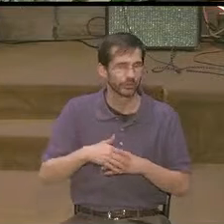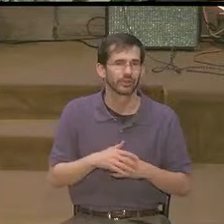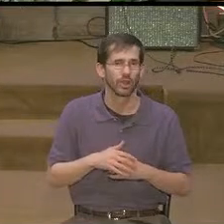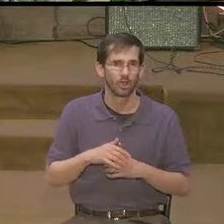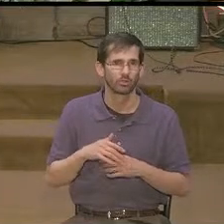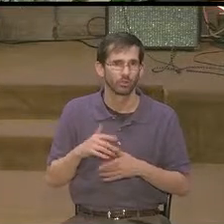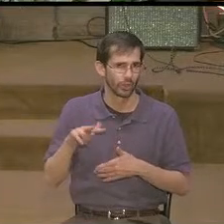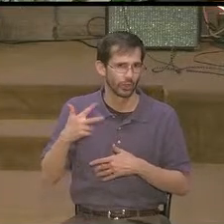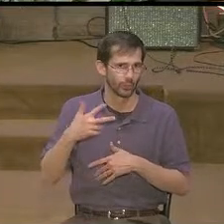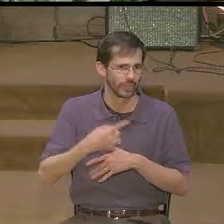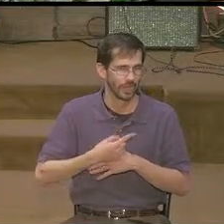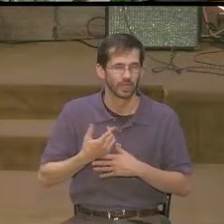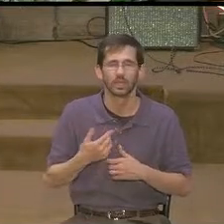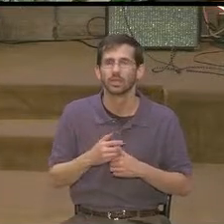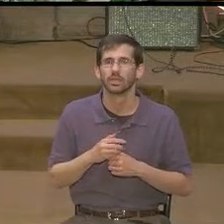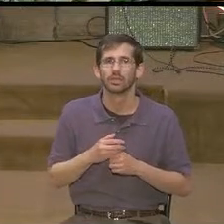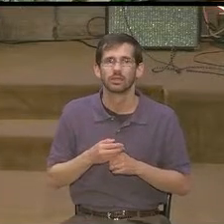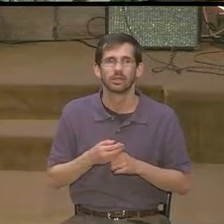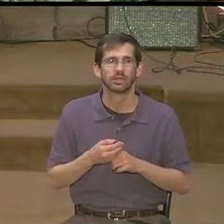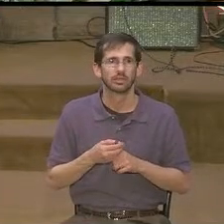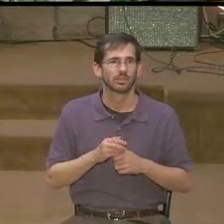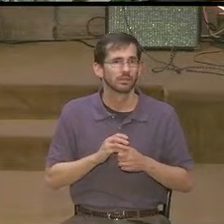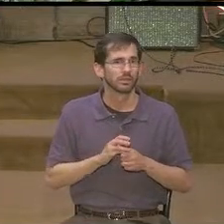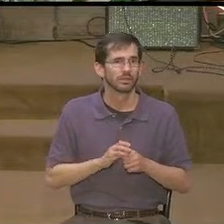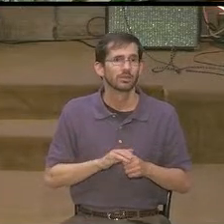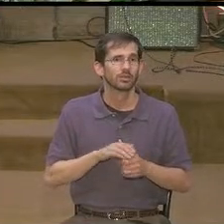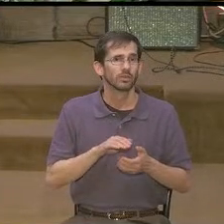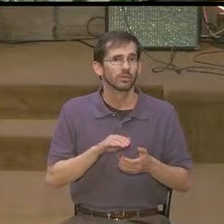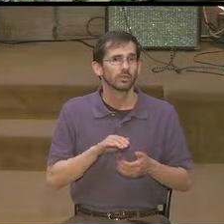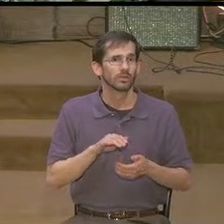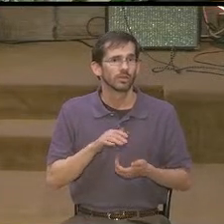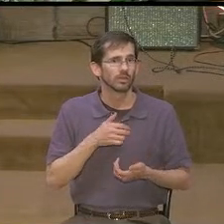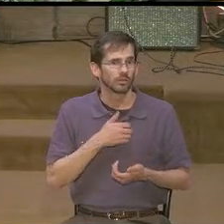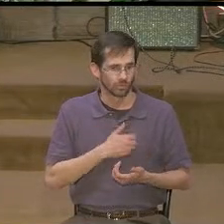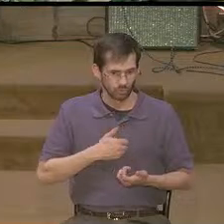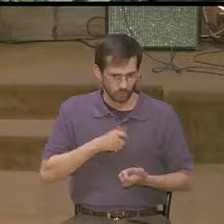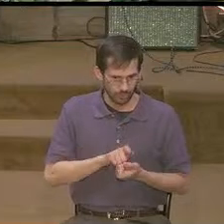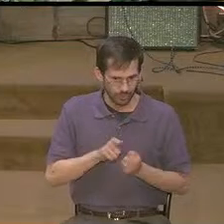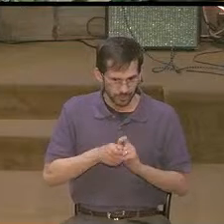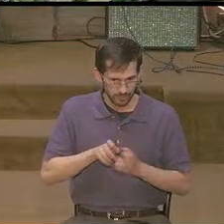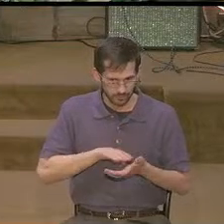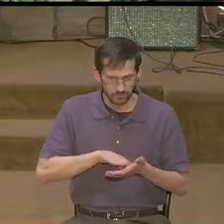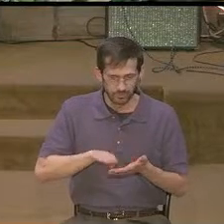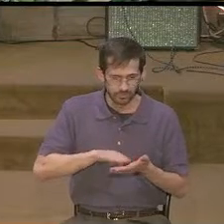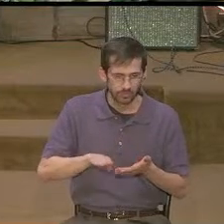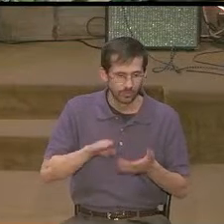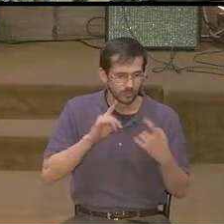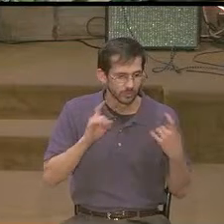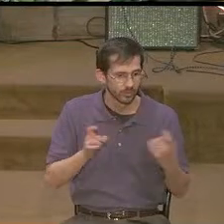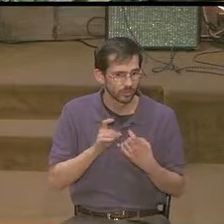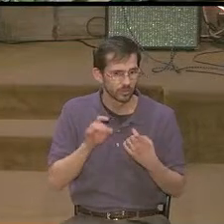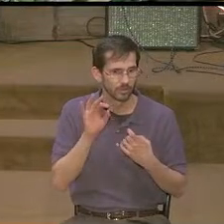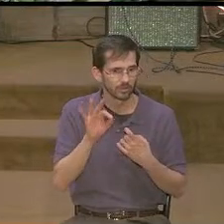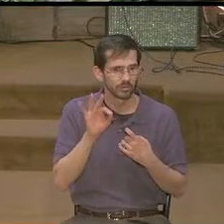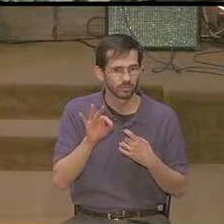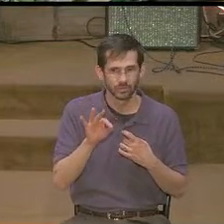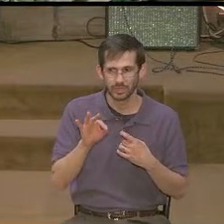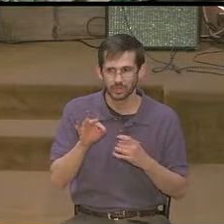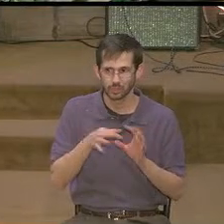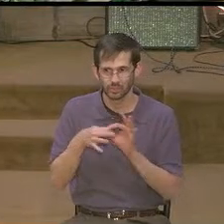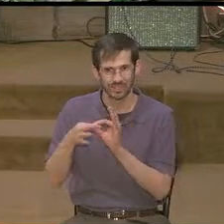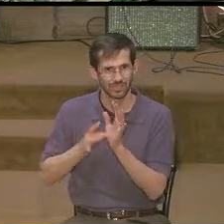that repentance and remission of sin should be preached in his name to all generations, to all nations,